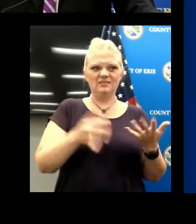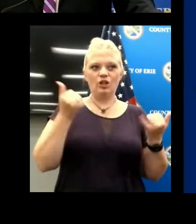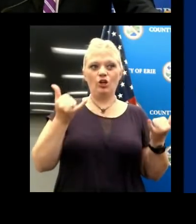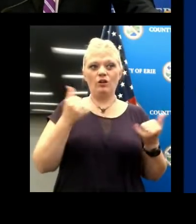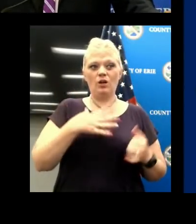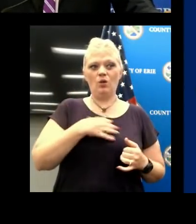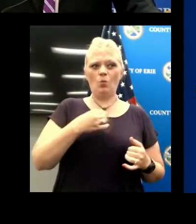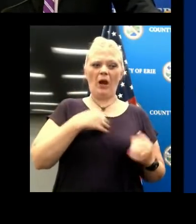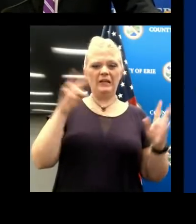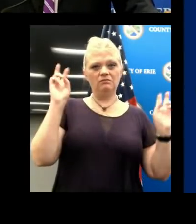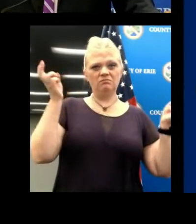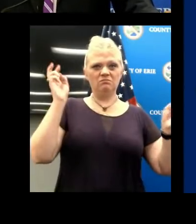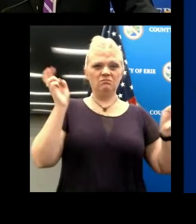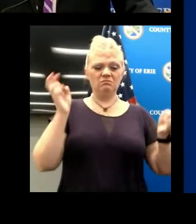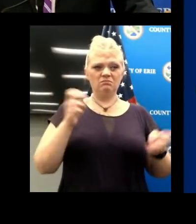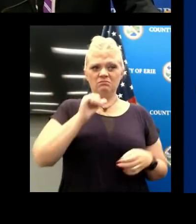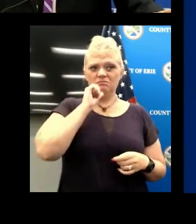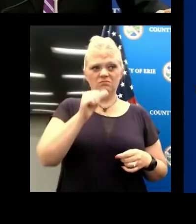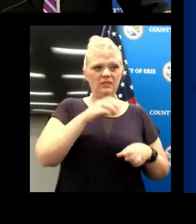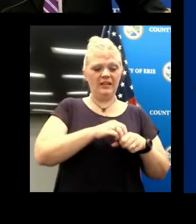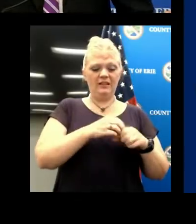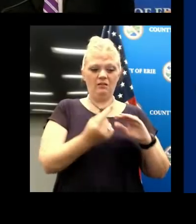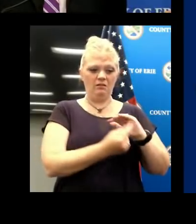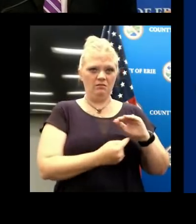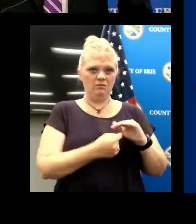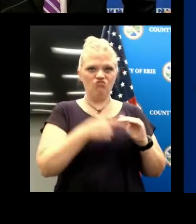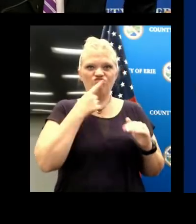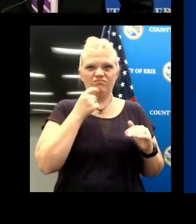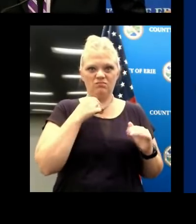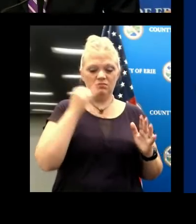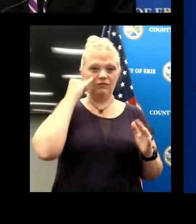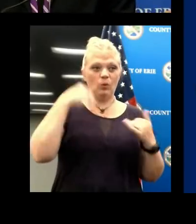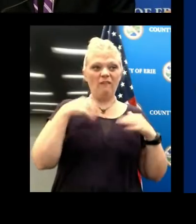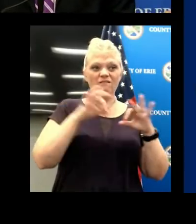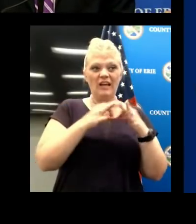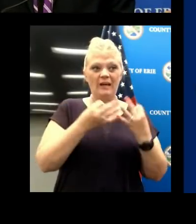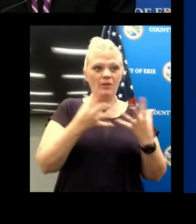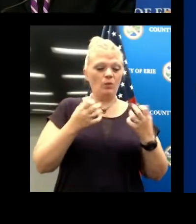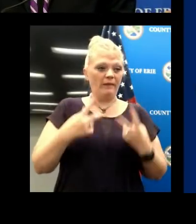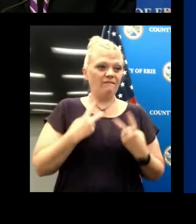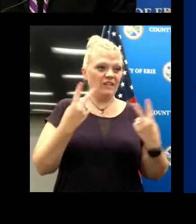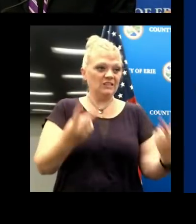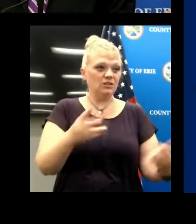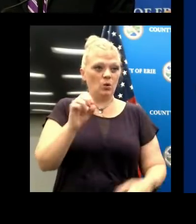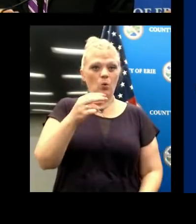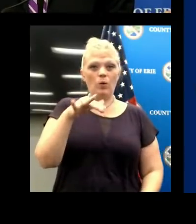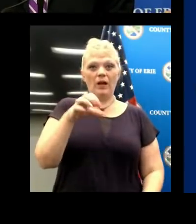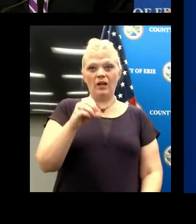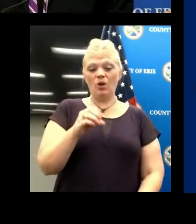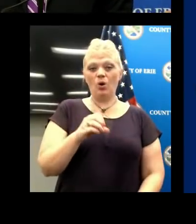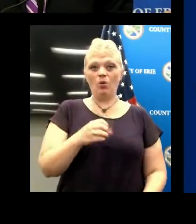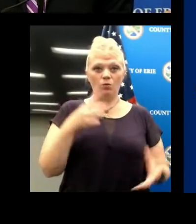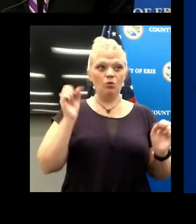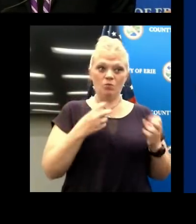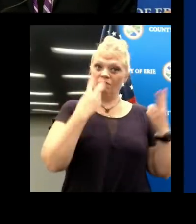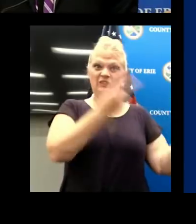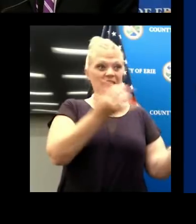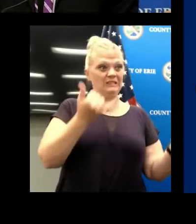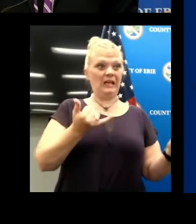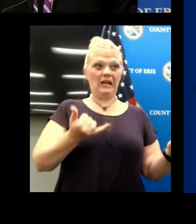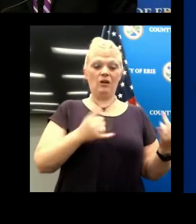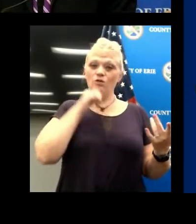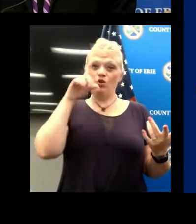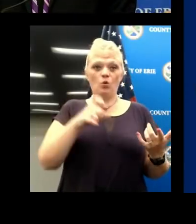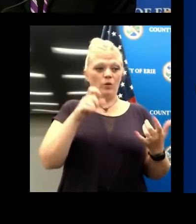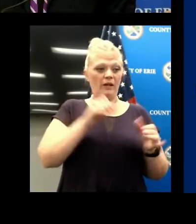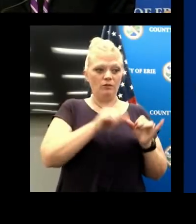in the white, so to speak. They're not in the quarantine. So if you have family that you wanted to visit in Ohio, you can go visit them now, and you don't